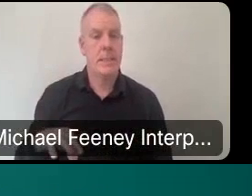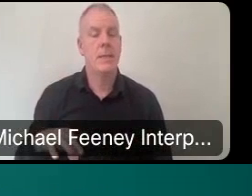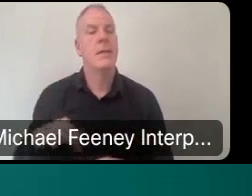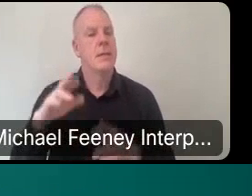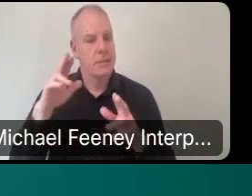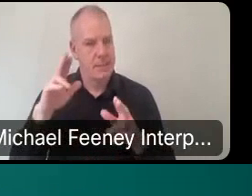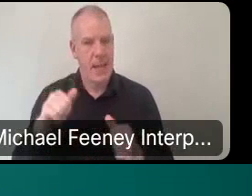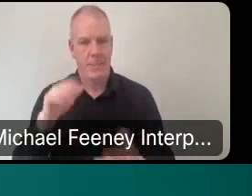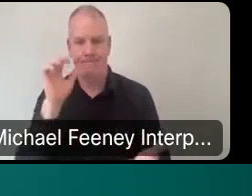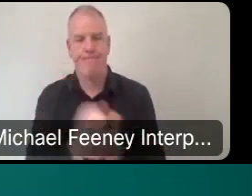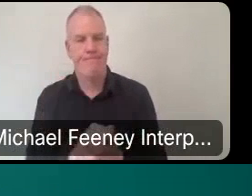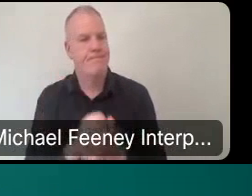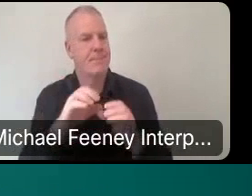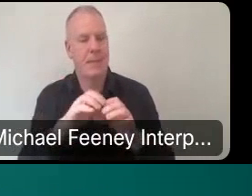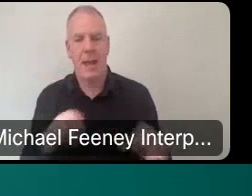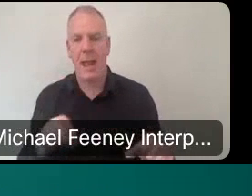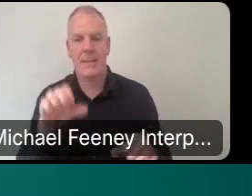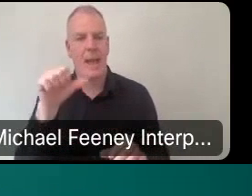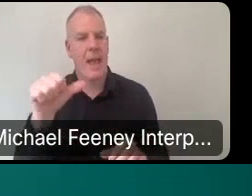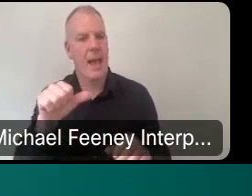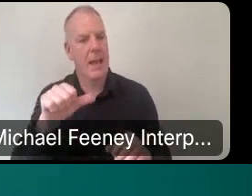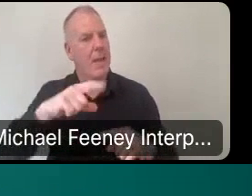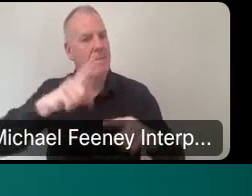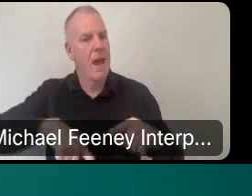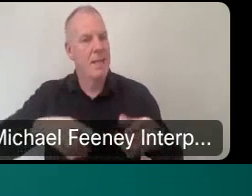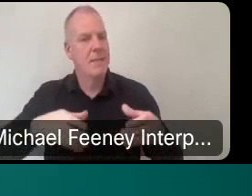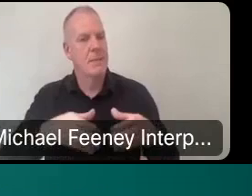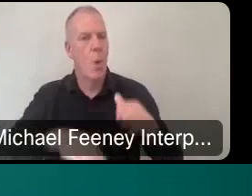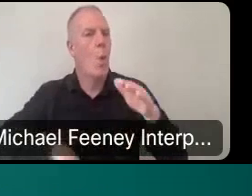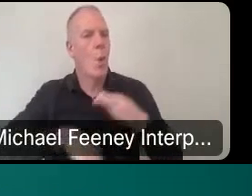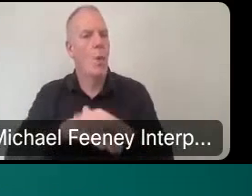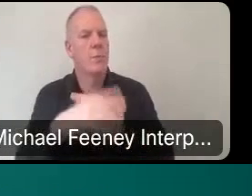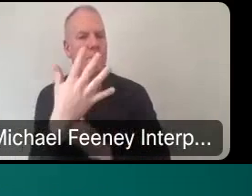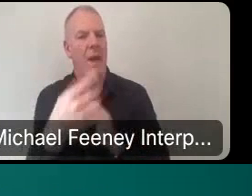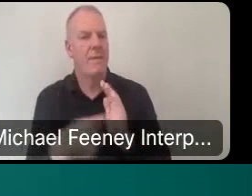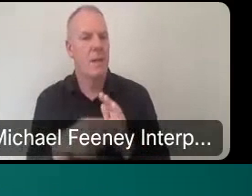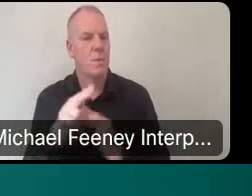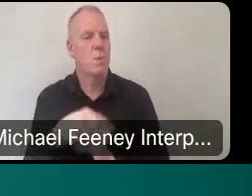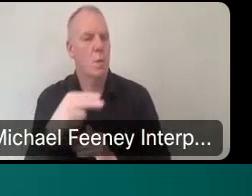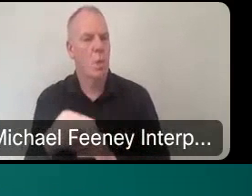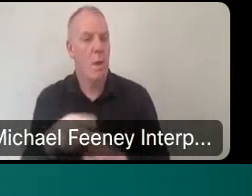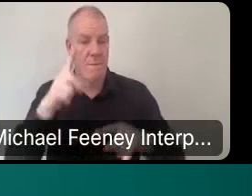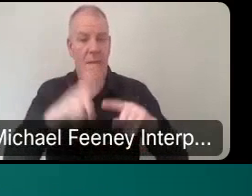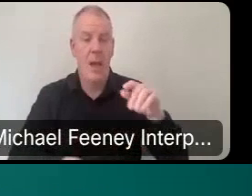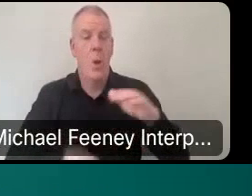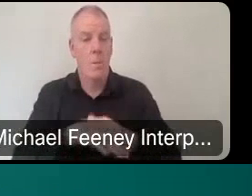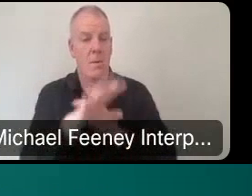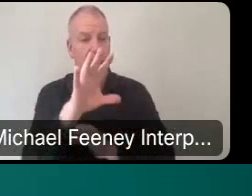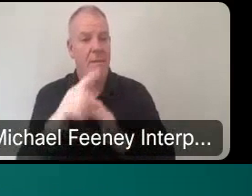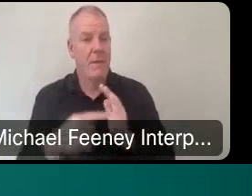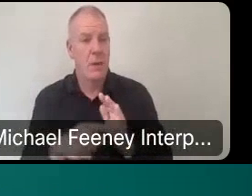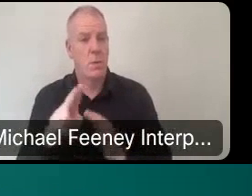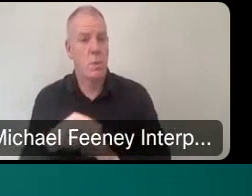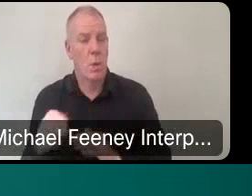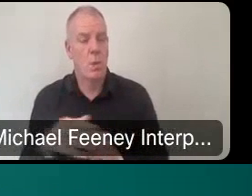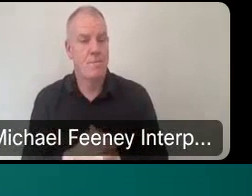summary conviction to a Class A fine. I think that's currently up to about €5,000, the Class A fine is. This failure to